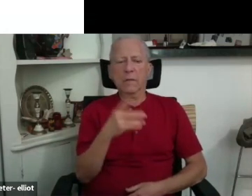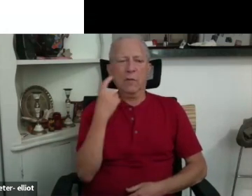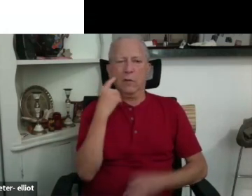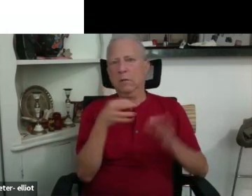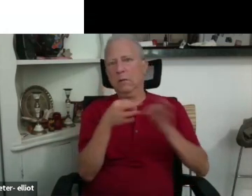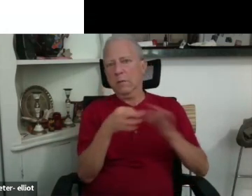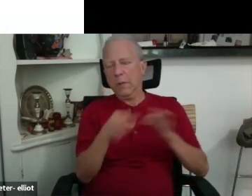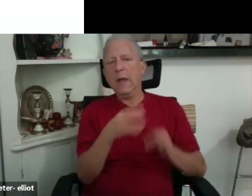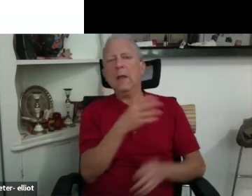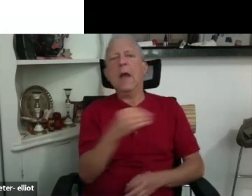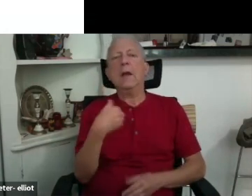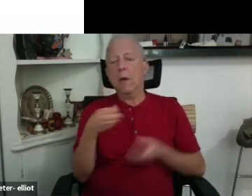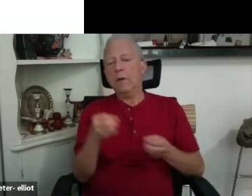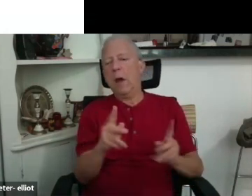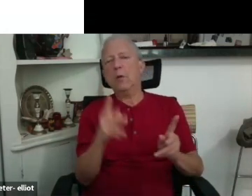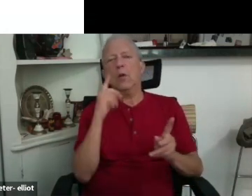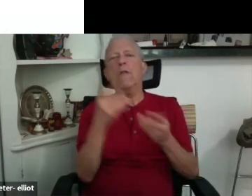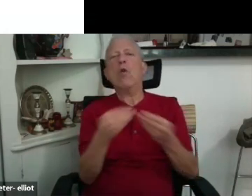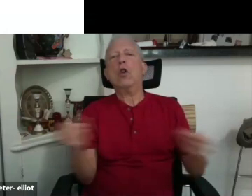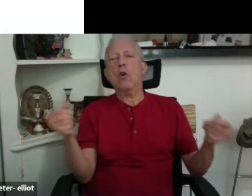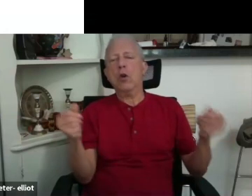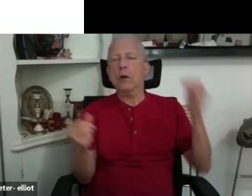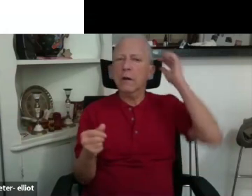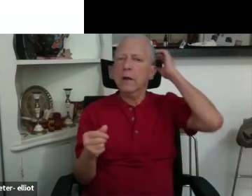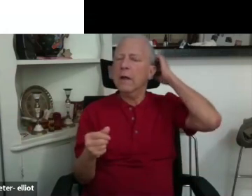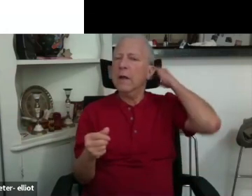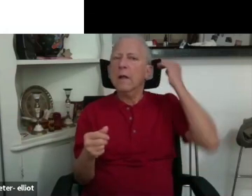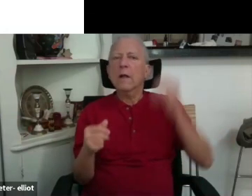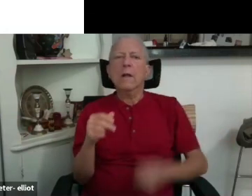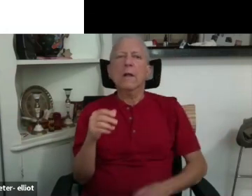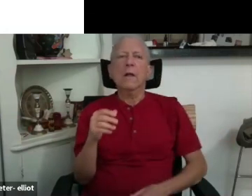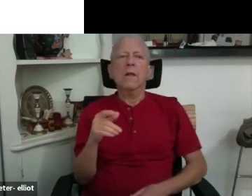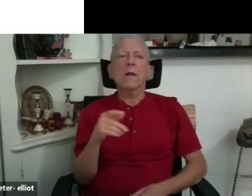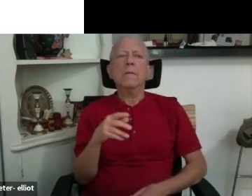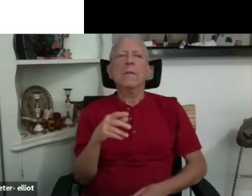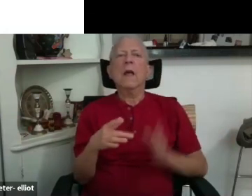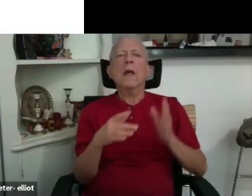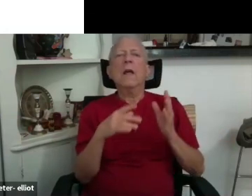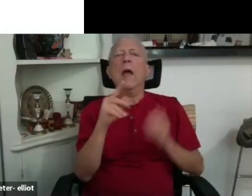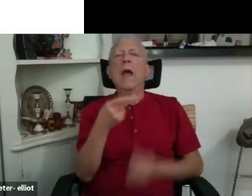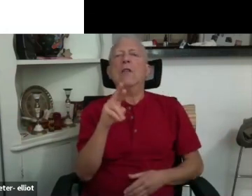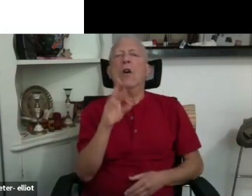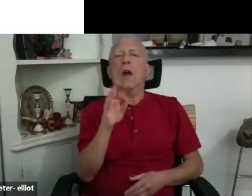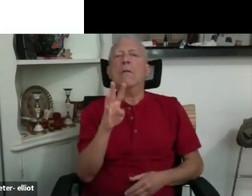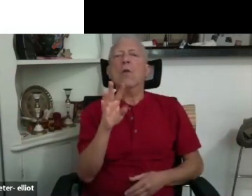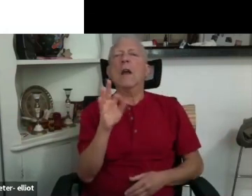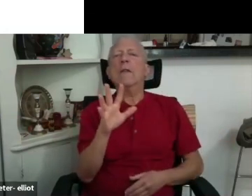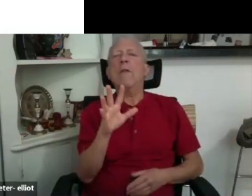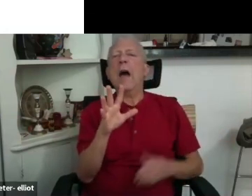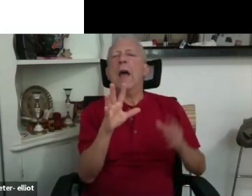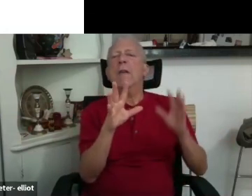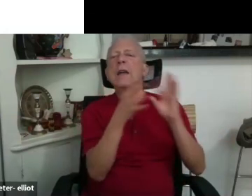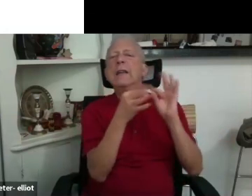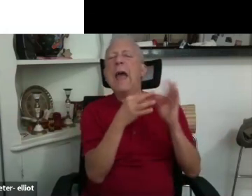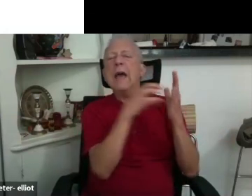also an opportunity to cure. So the text of HR 9495 does not